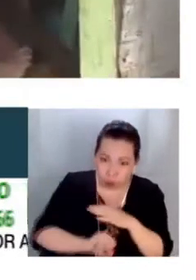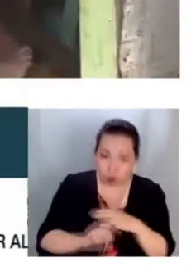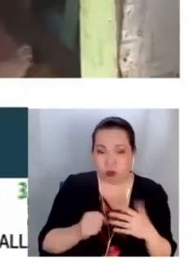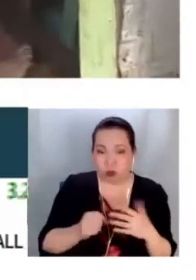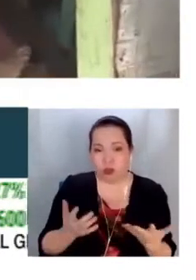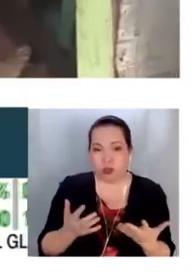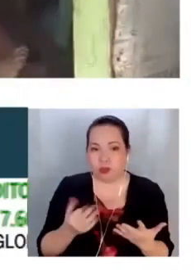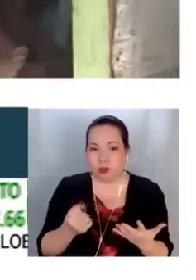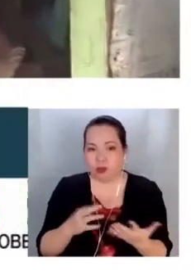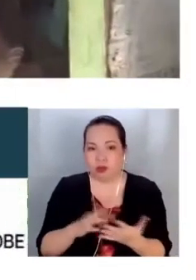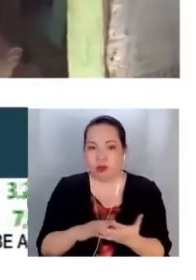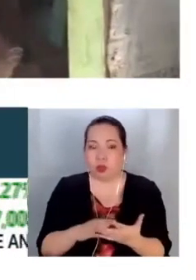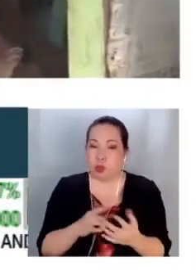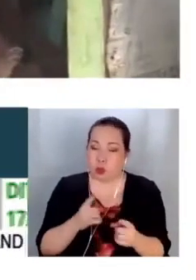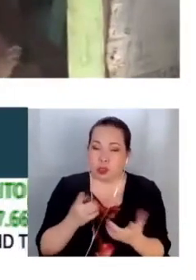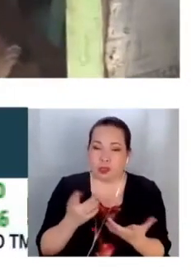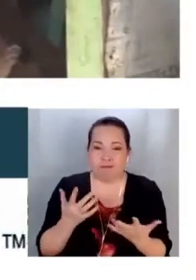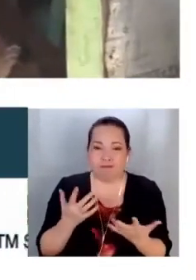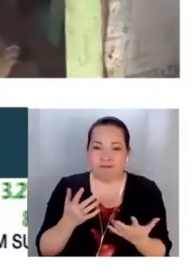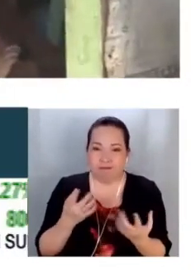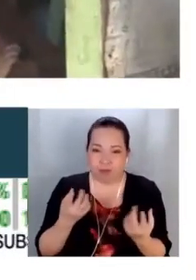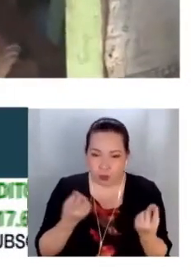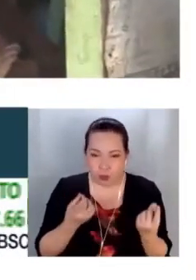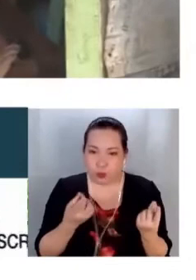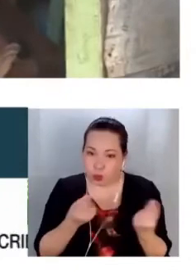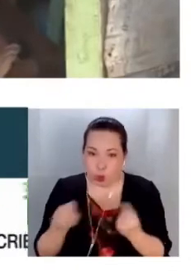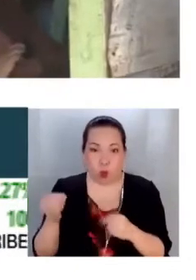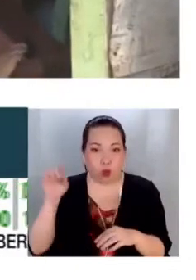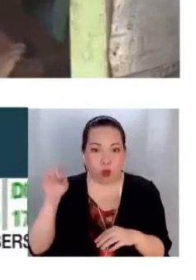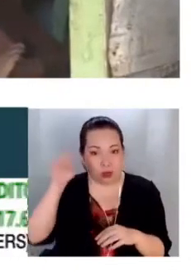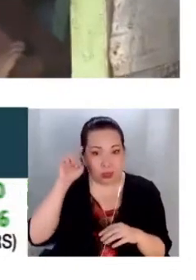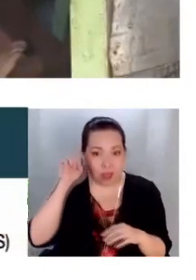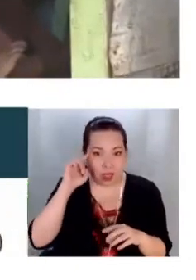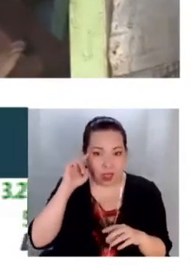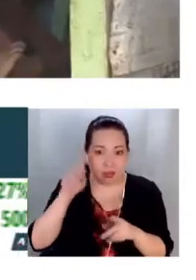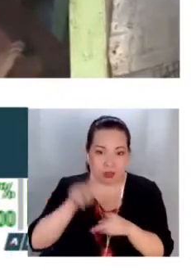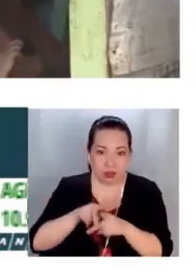a way are sexually active already because they've had a miscarriage or